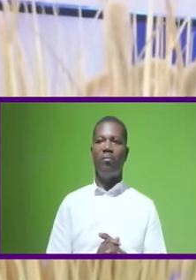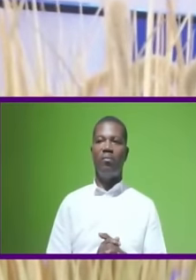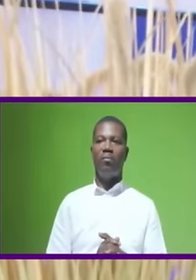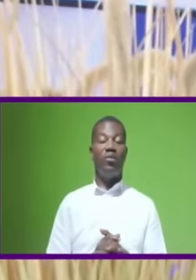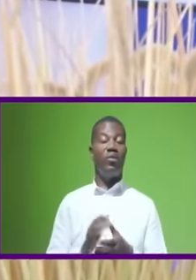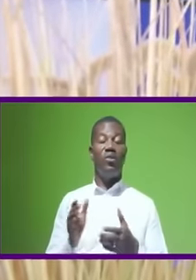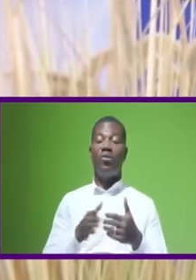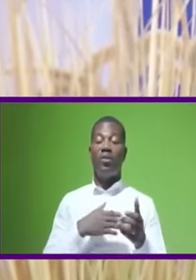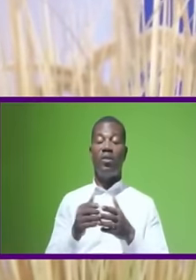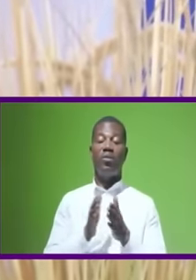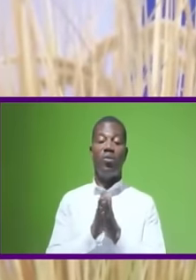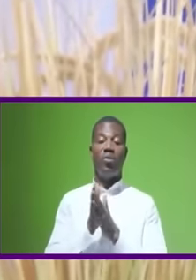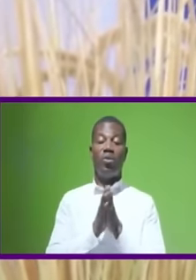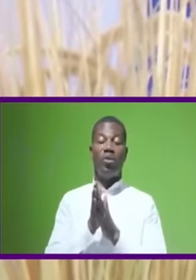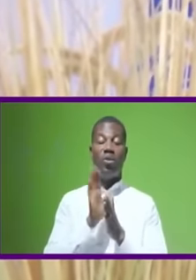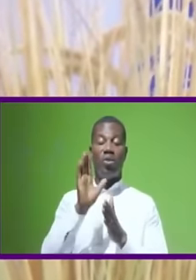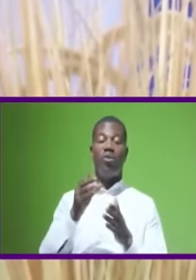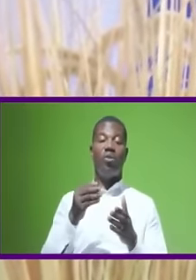Osika Samobia.